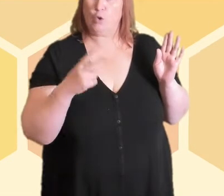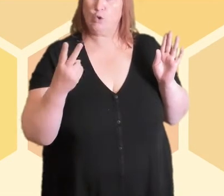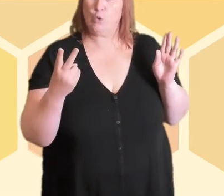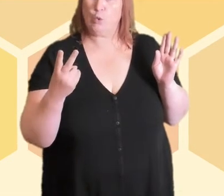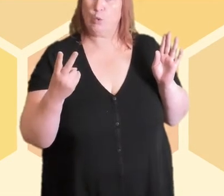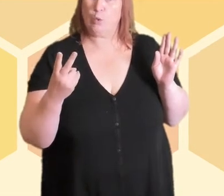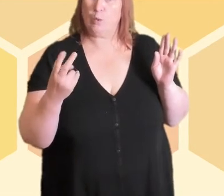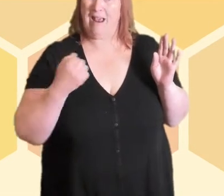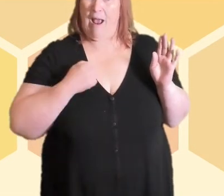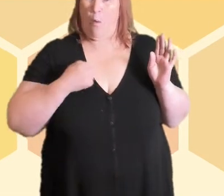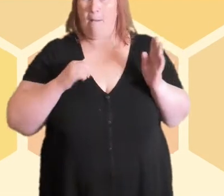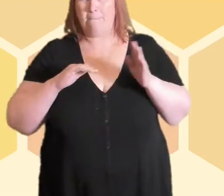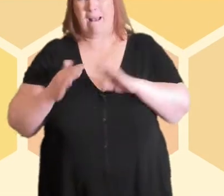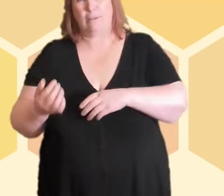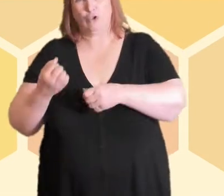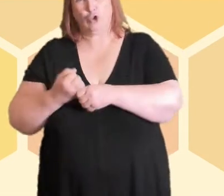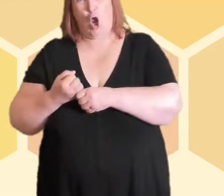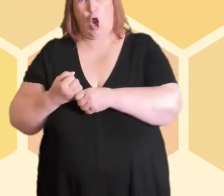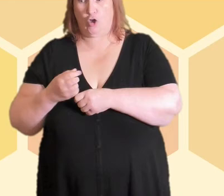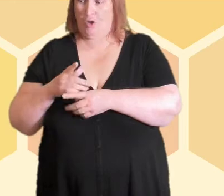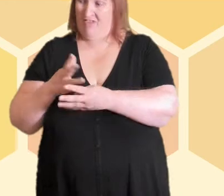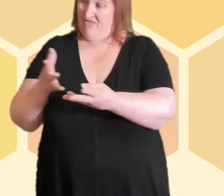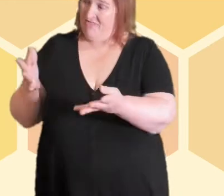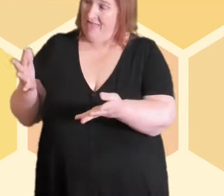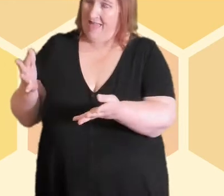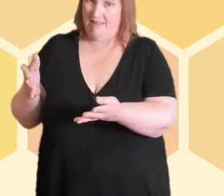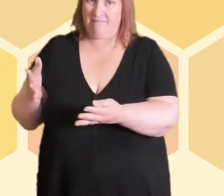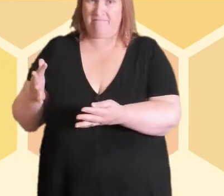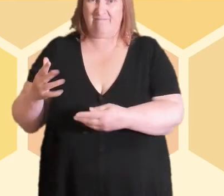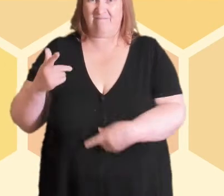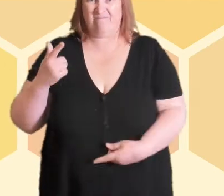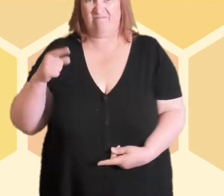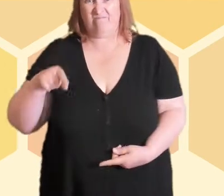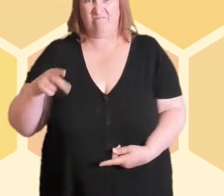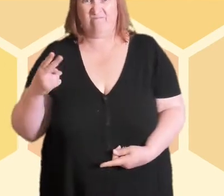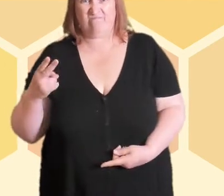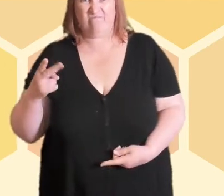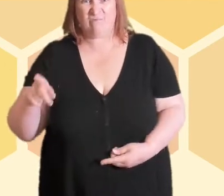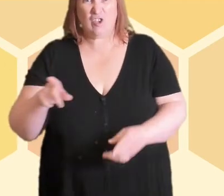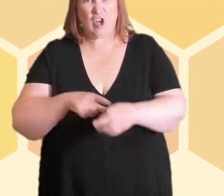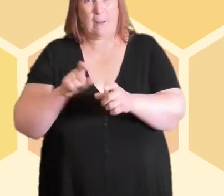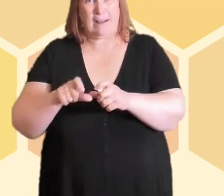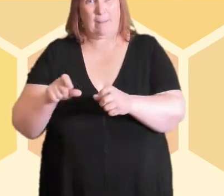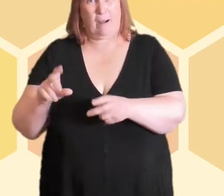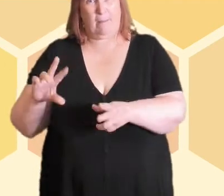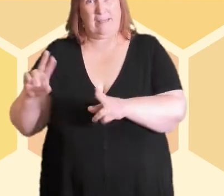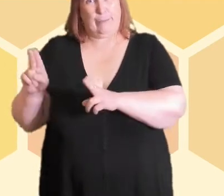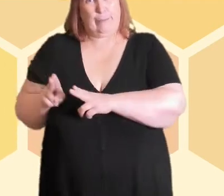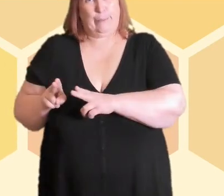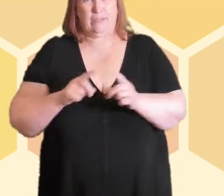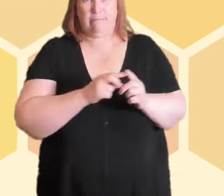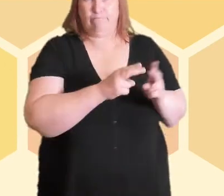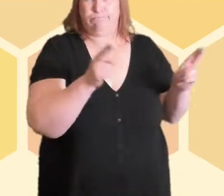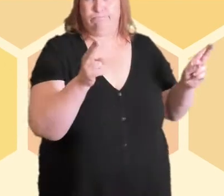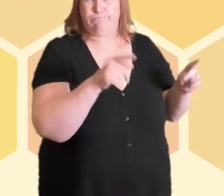7.2% of our Baptist church attendance is made up of this group of young people.